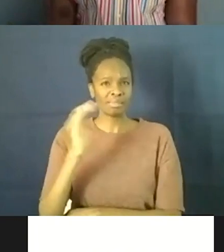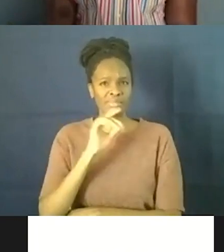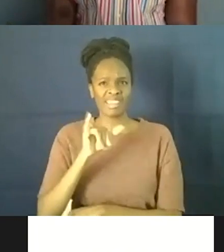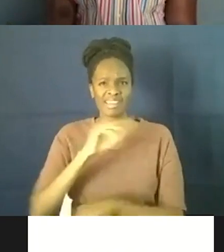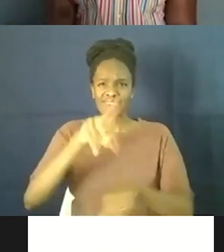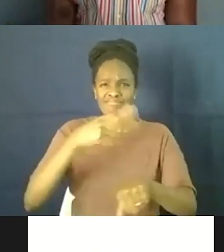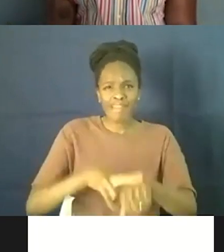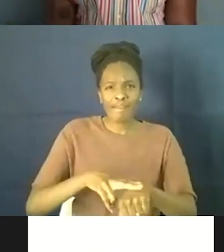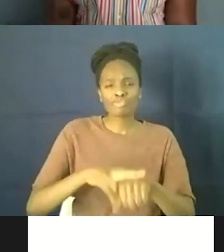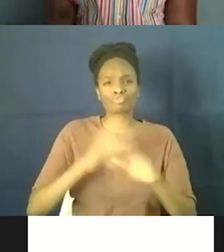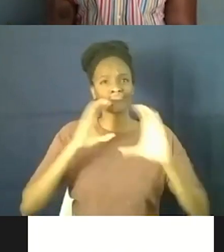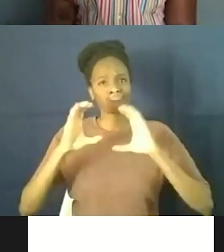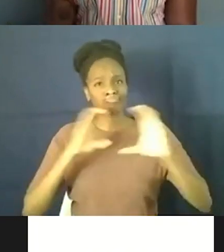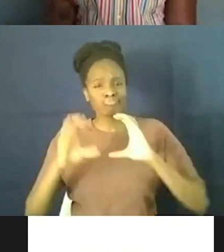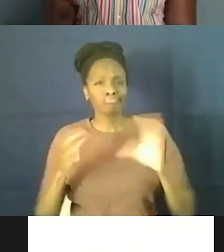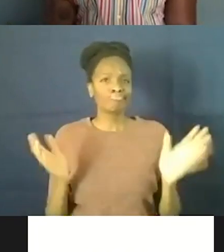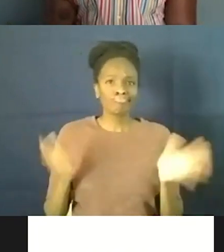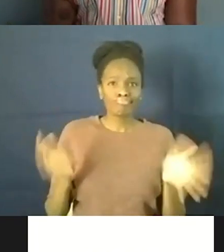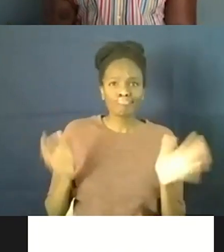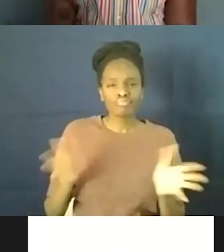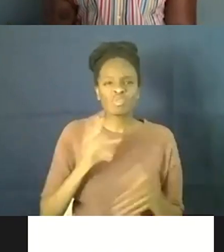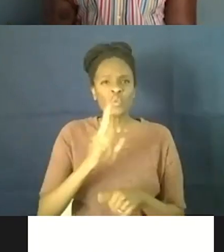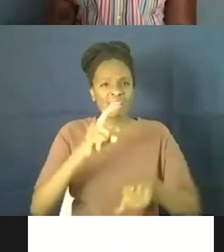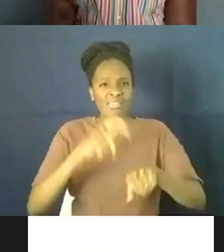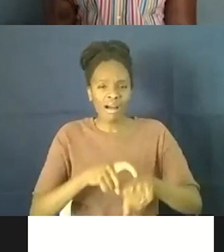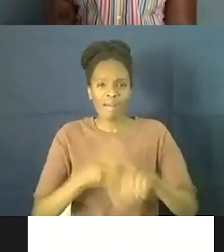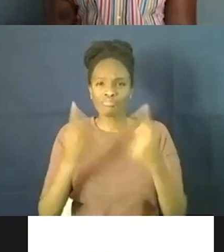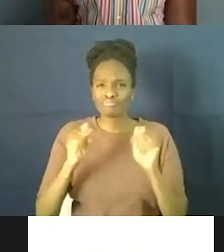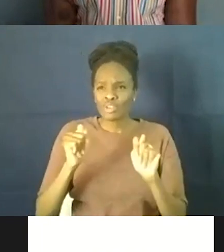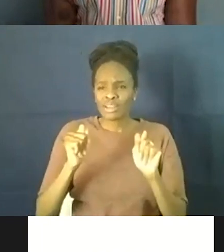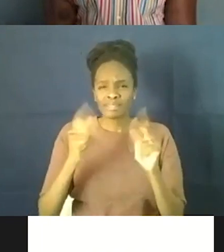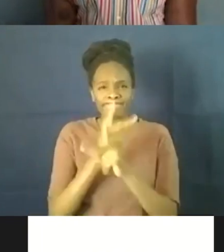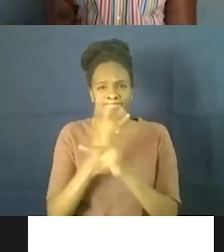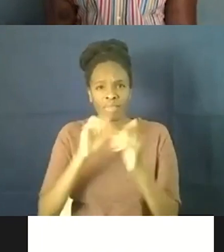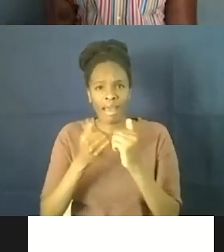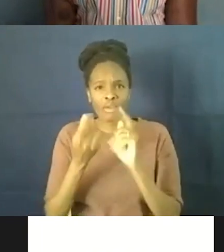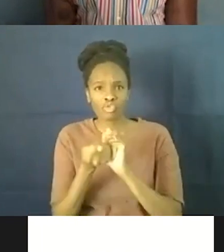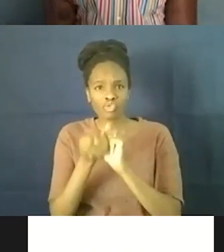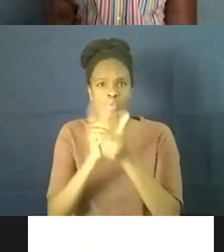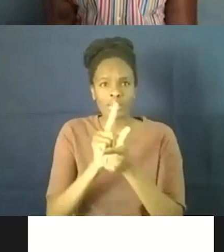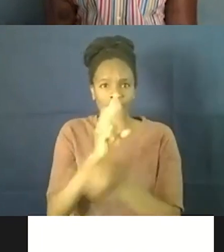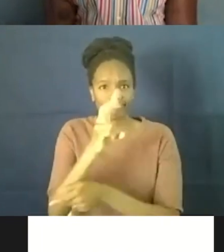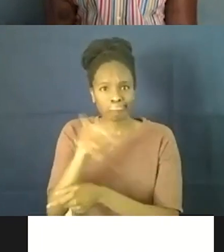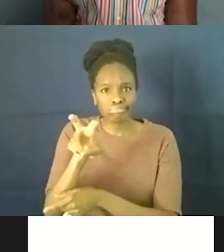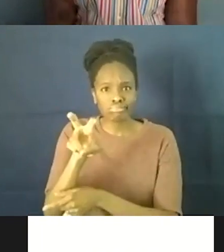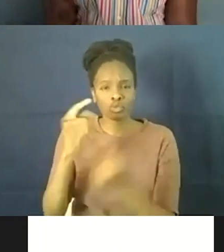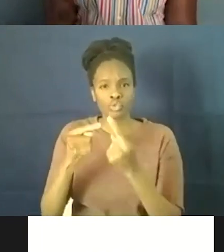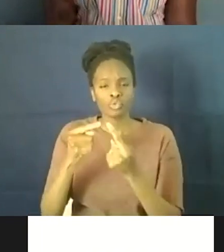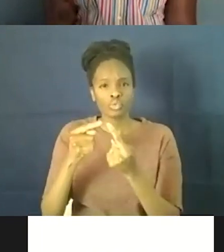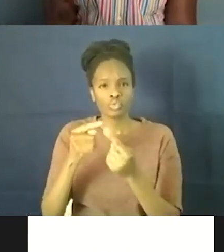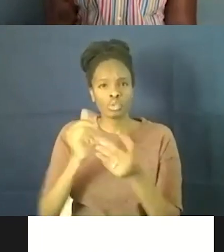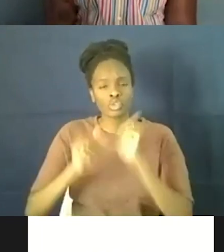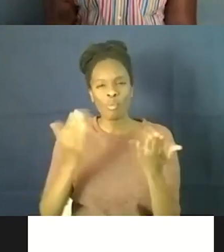were having in the room, like in real time, that we were trying to figure out how to translate into the show. What was your experience of